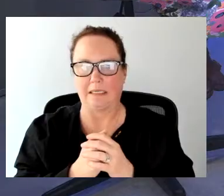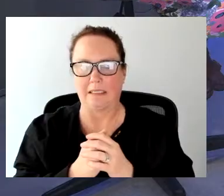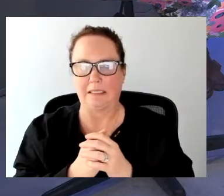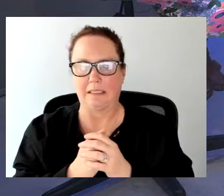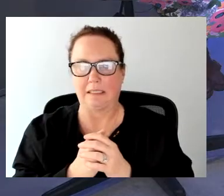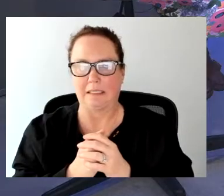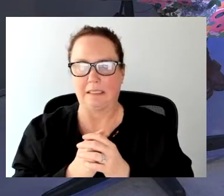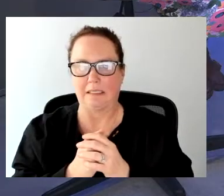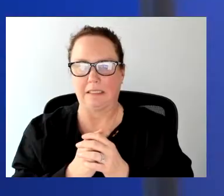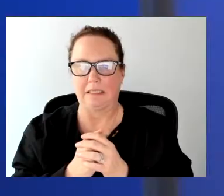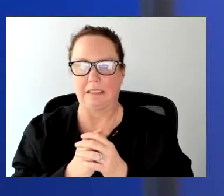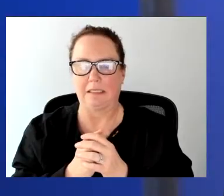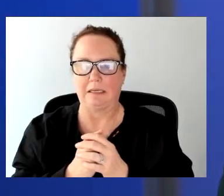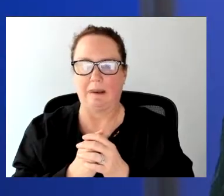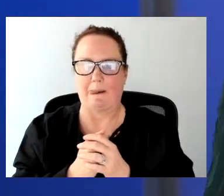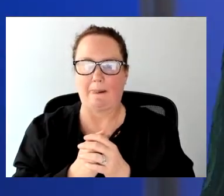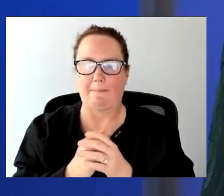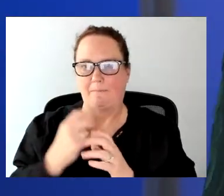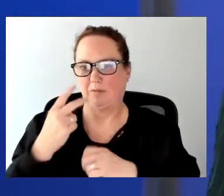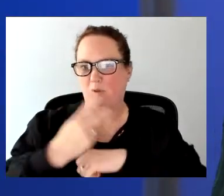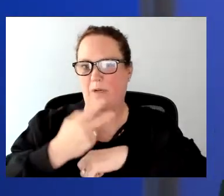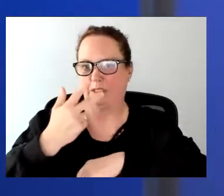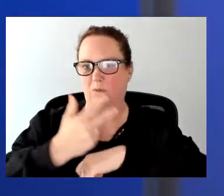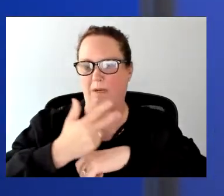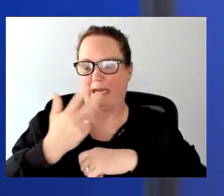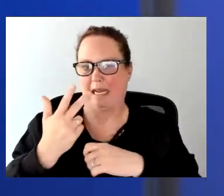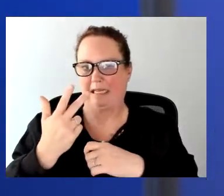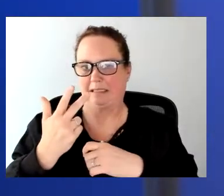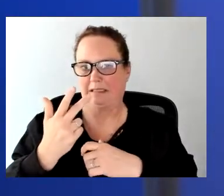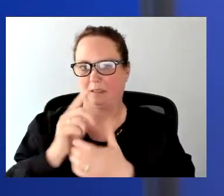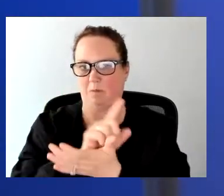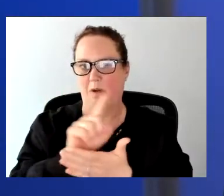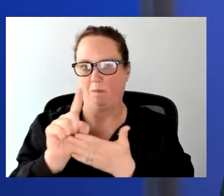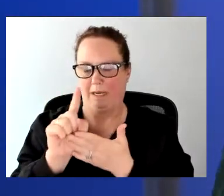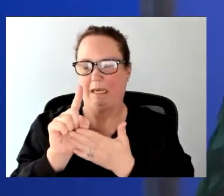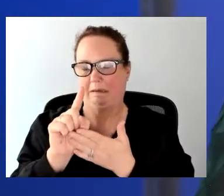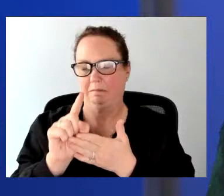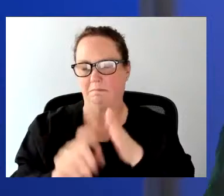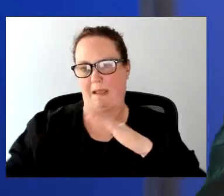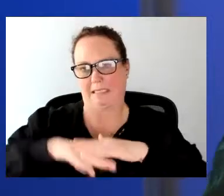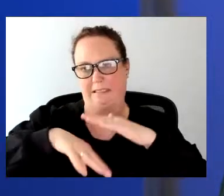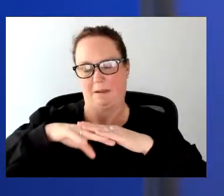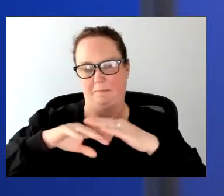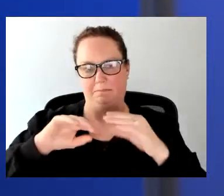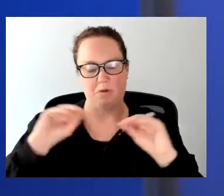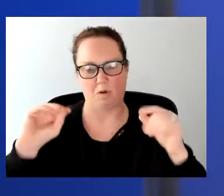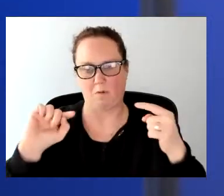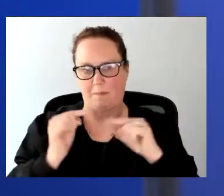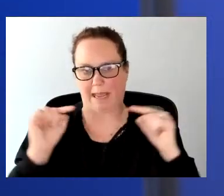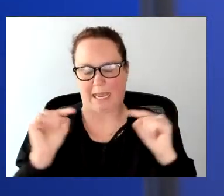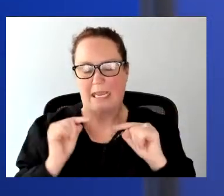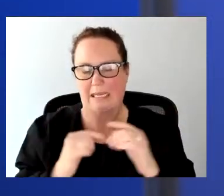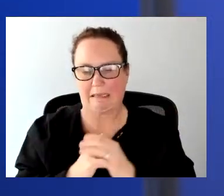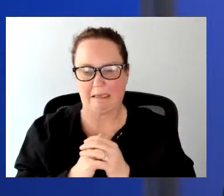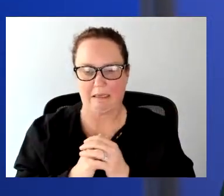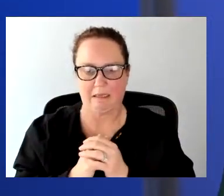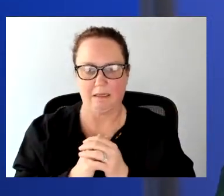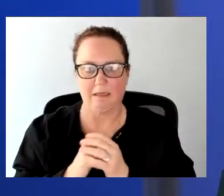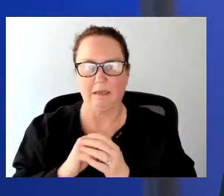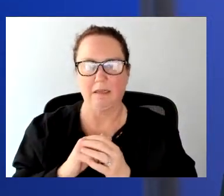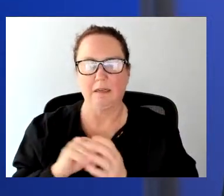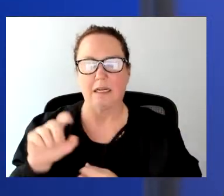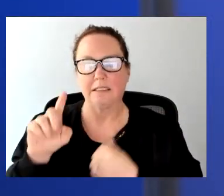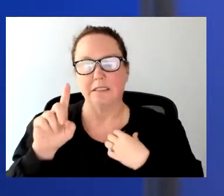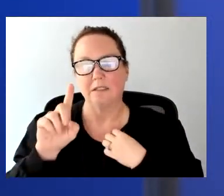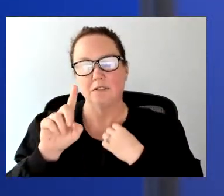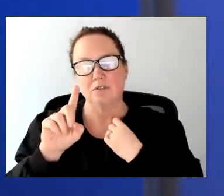Recently, it has been 2-3 days a week pain-free. And usually, like Dr. Shune mentioned, I will